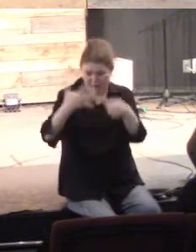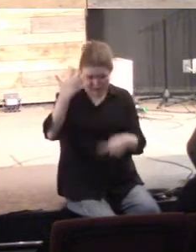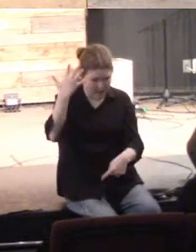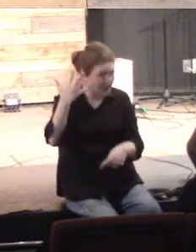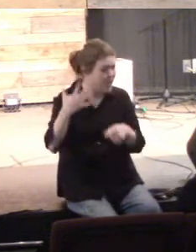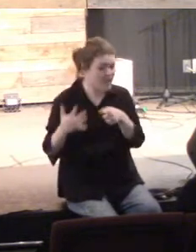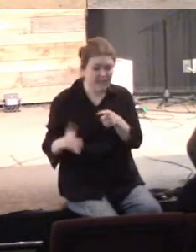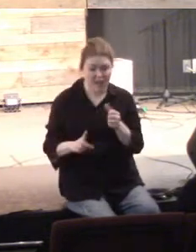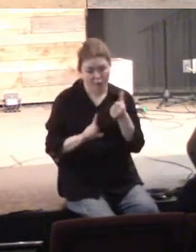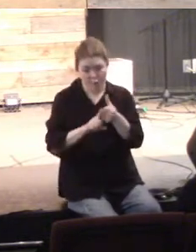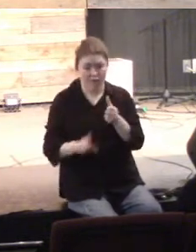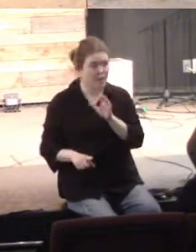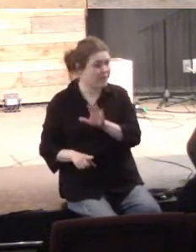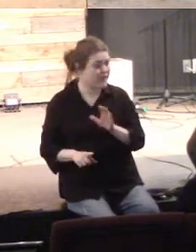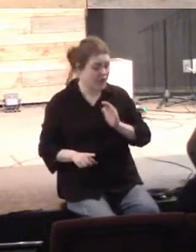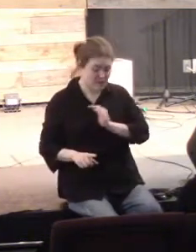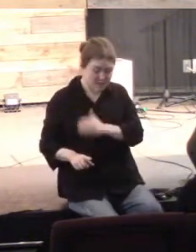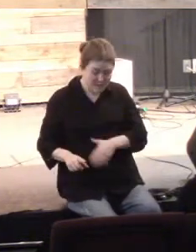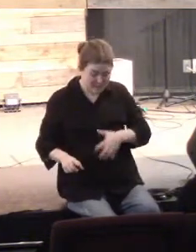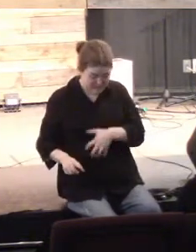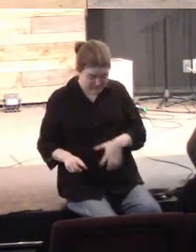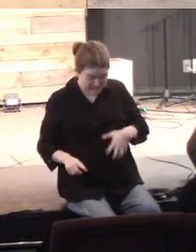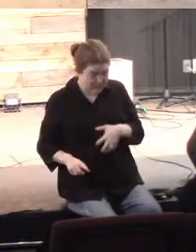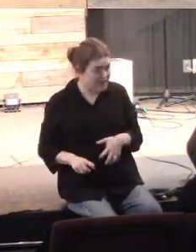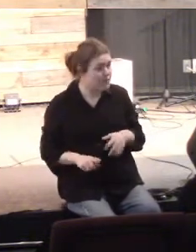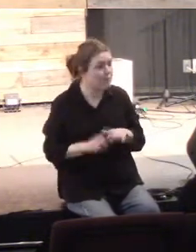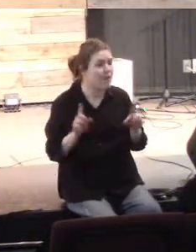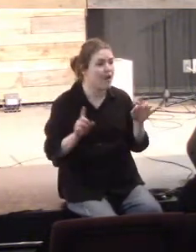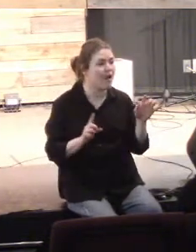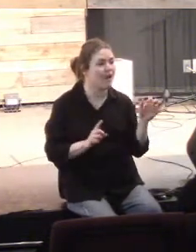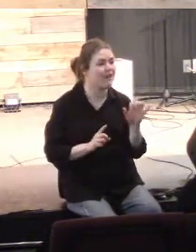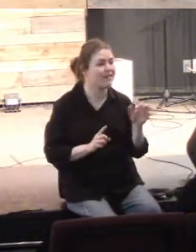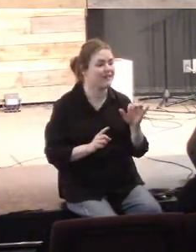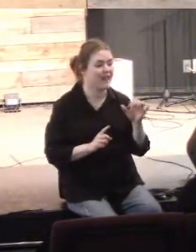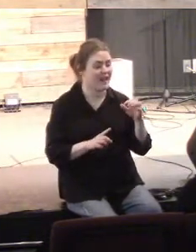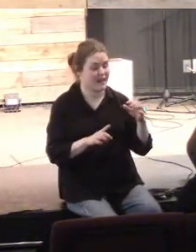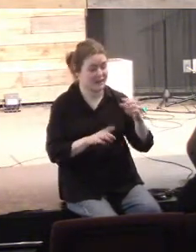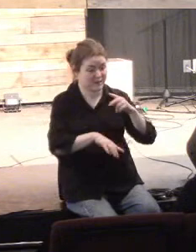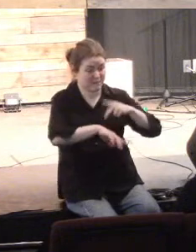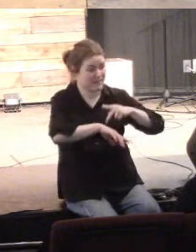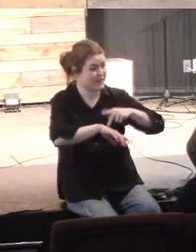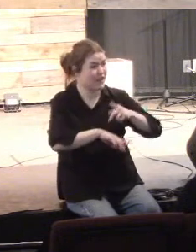disgust. And just like Peter, they come to you.